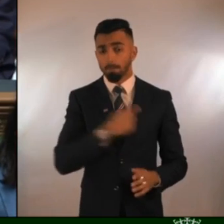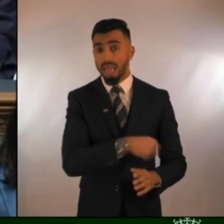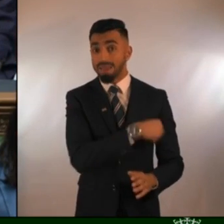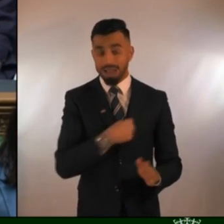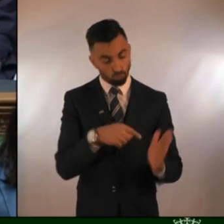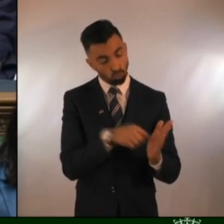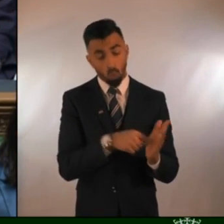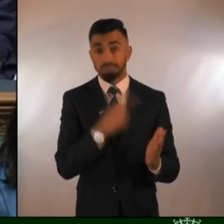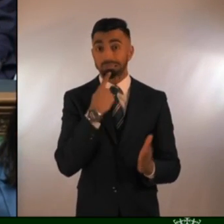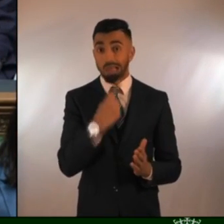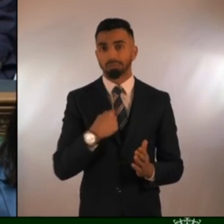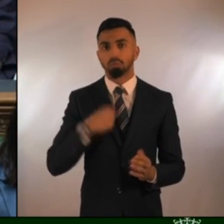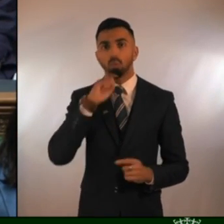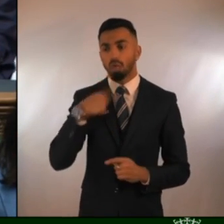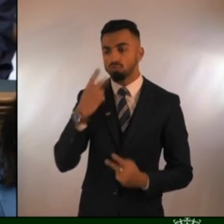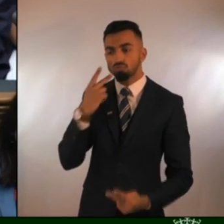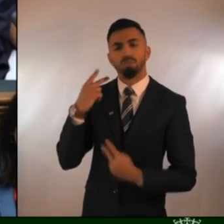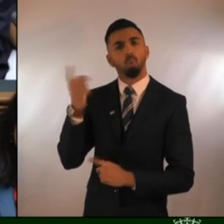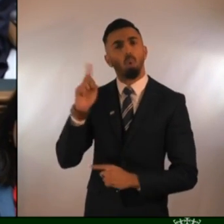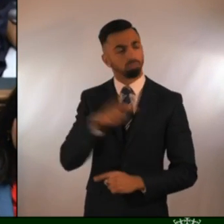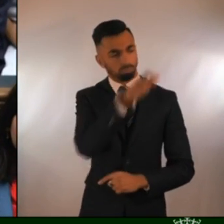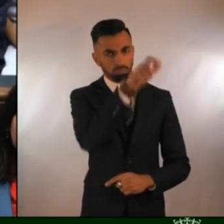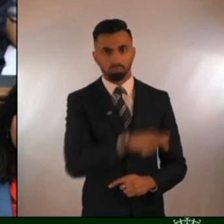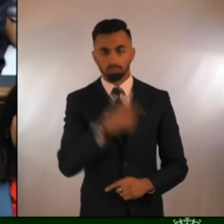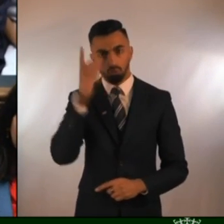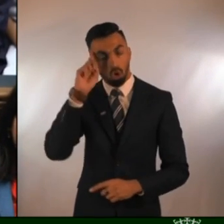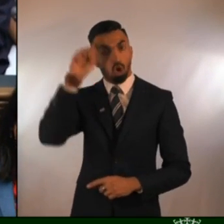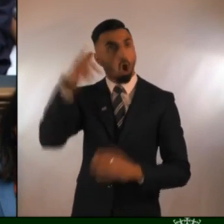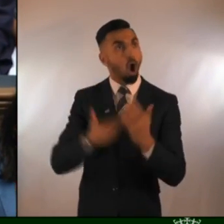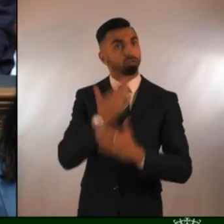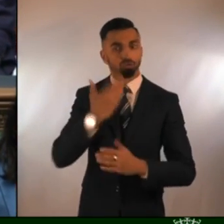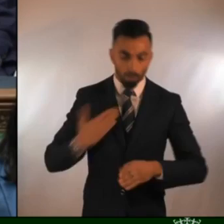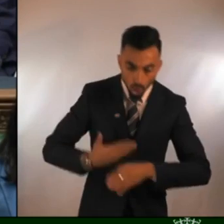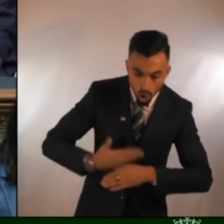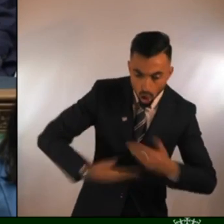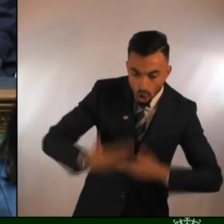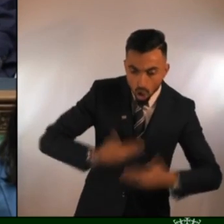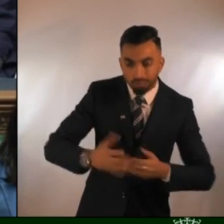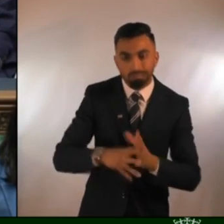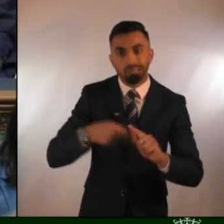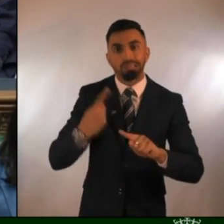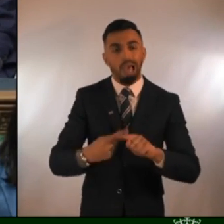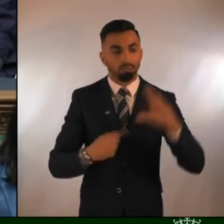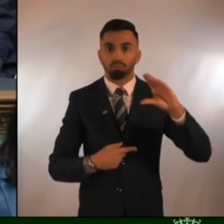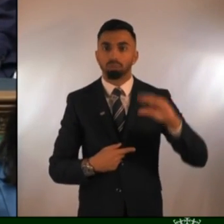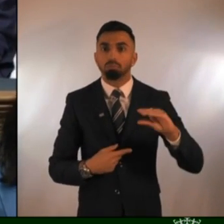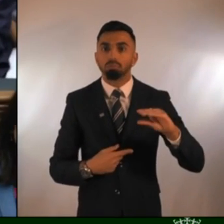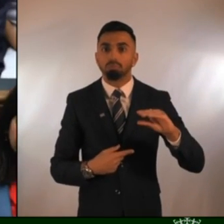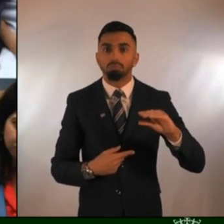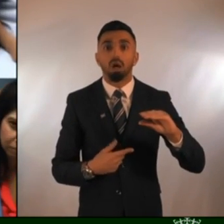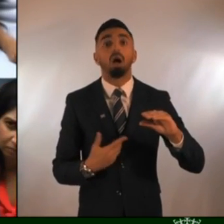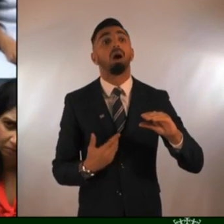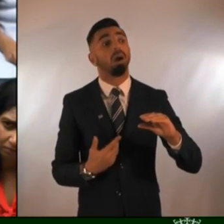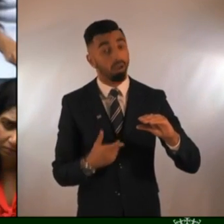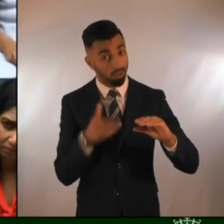now completed that review, and here's what we're going to do. Entrepreneurs' relief is expensive, at a cost of over £2 billion